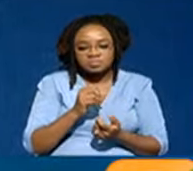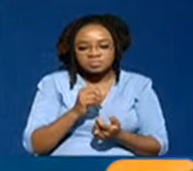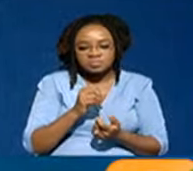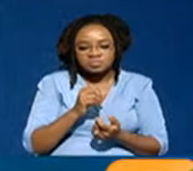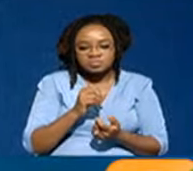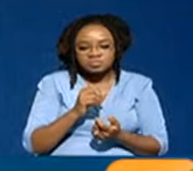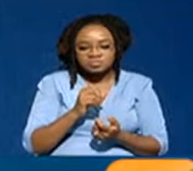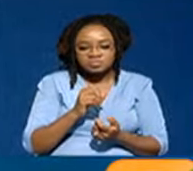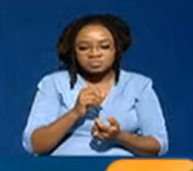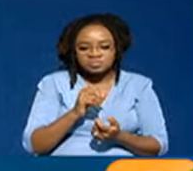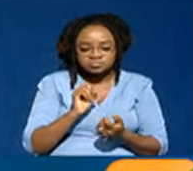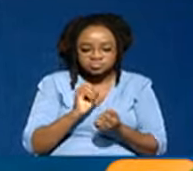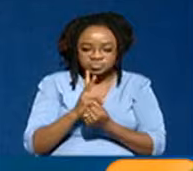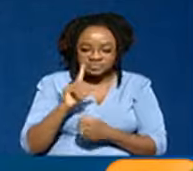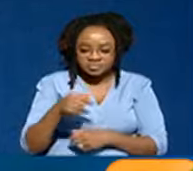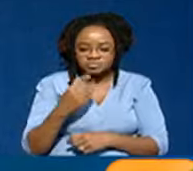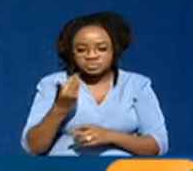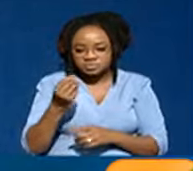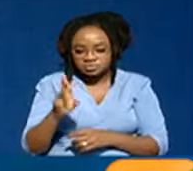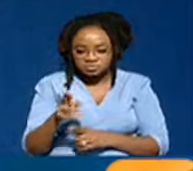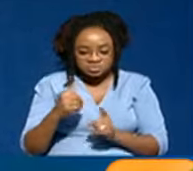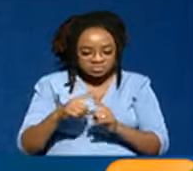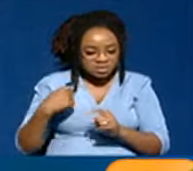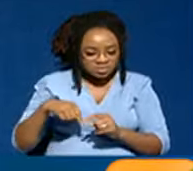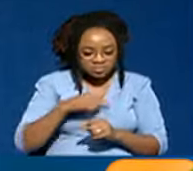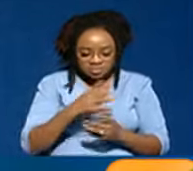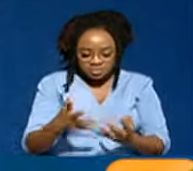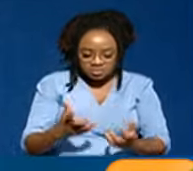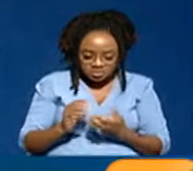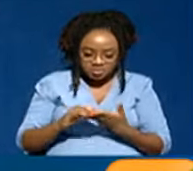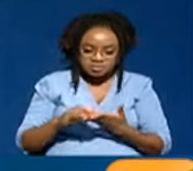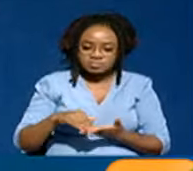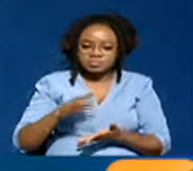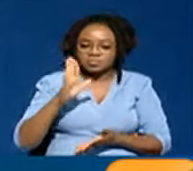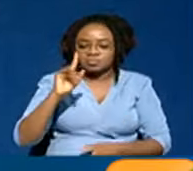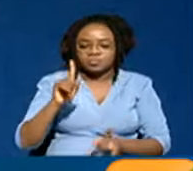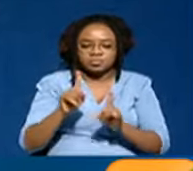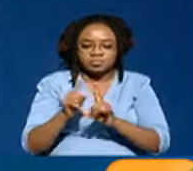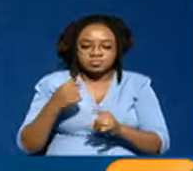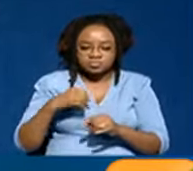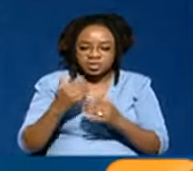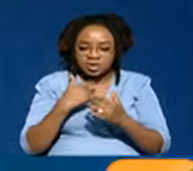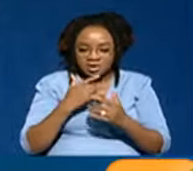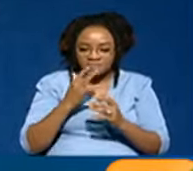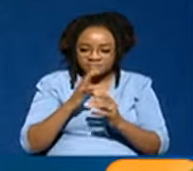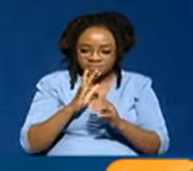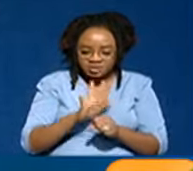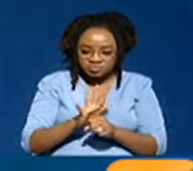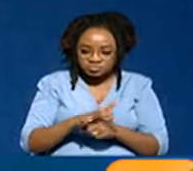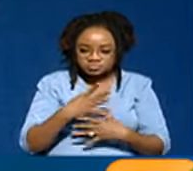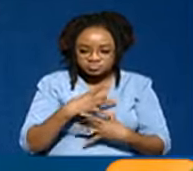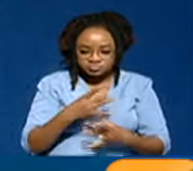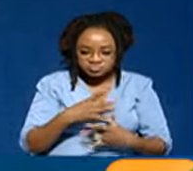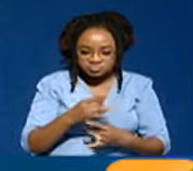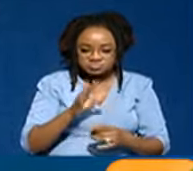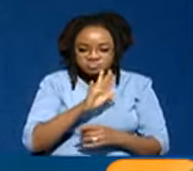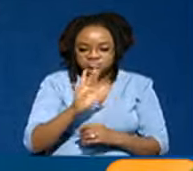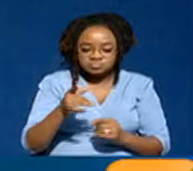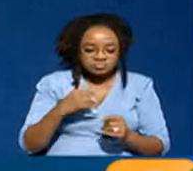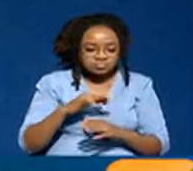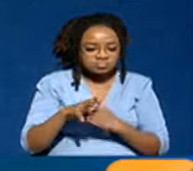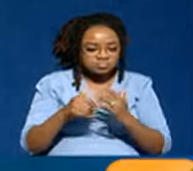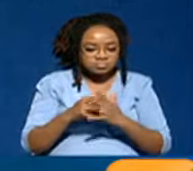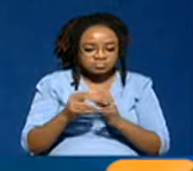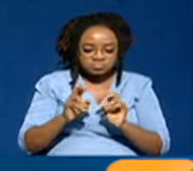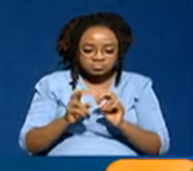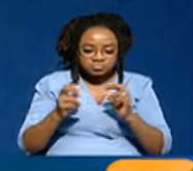do, so that slowly by slowly we can be able to have enough. So there are a lot of competing interests. Okay. Let us put them all together. Last year, we